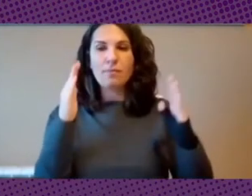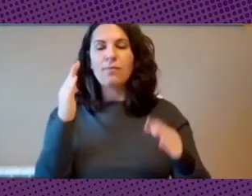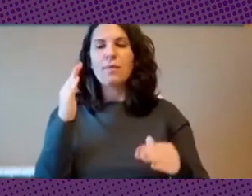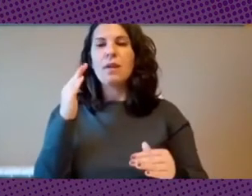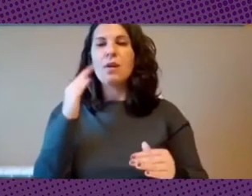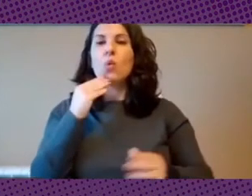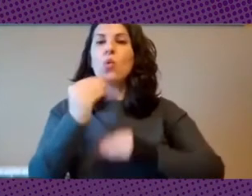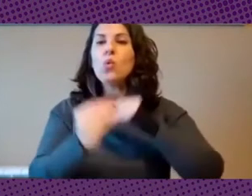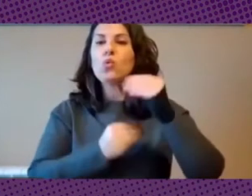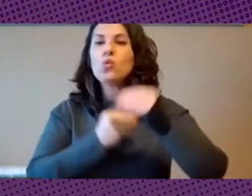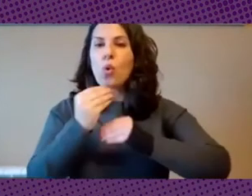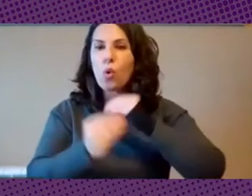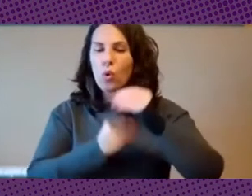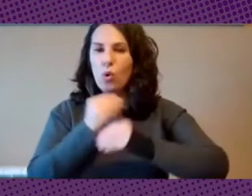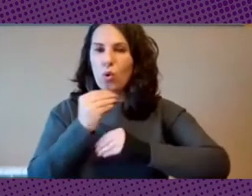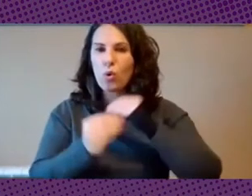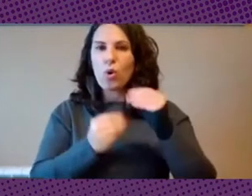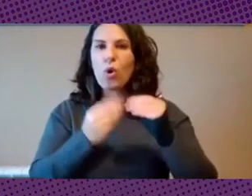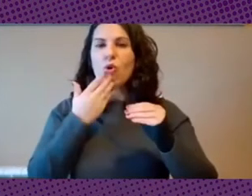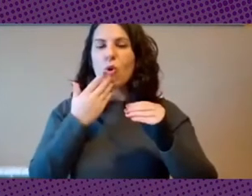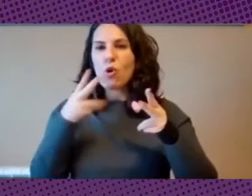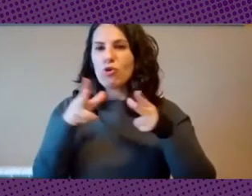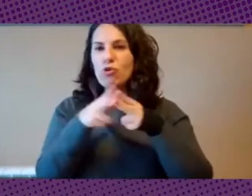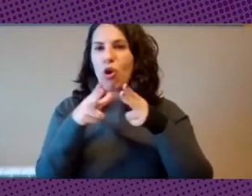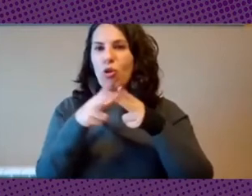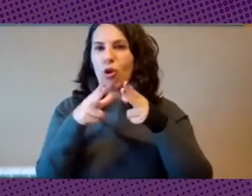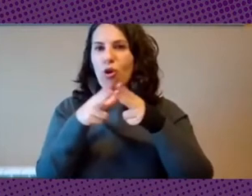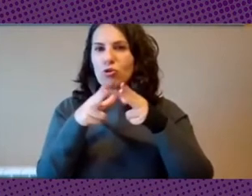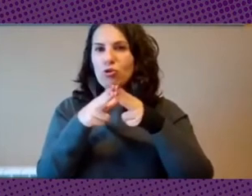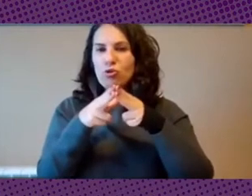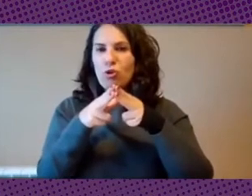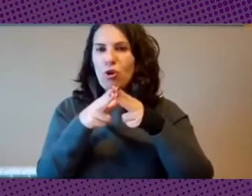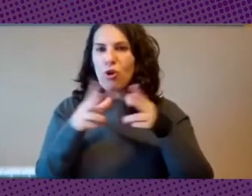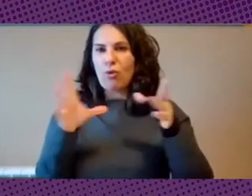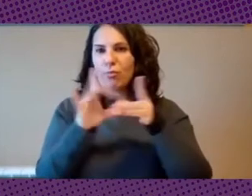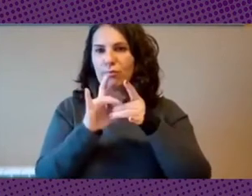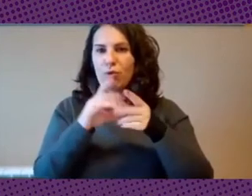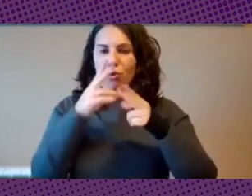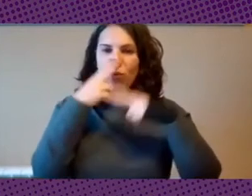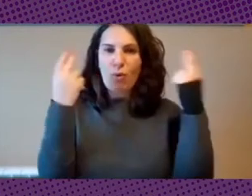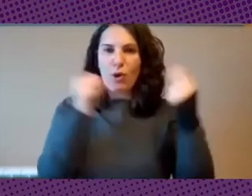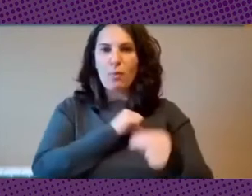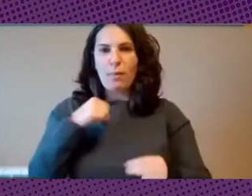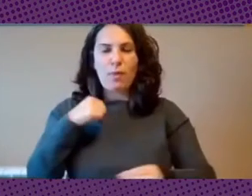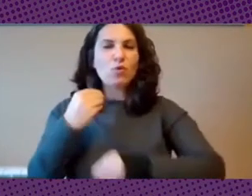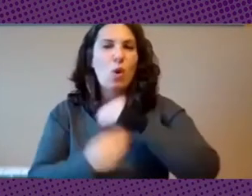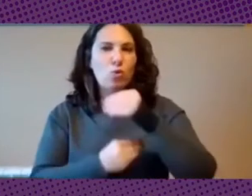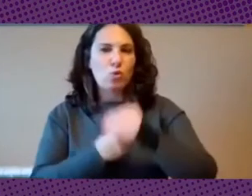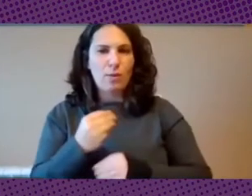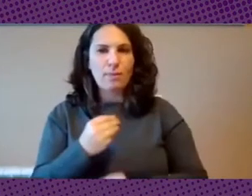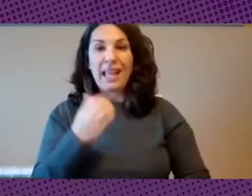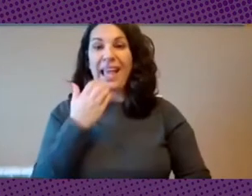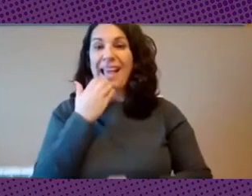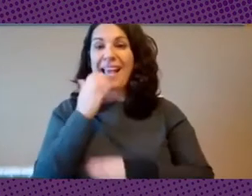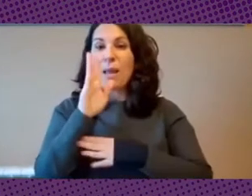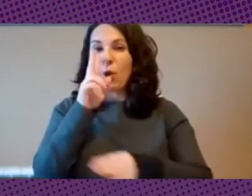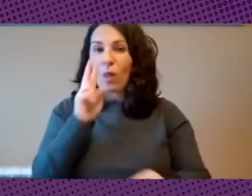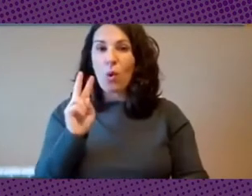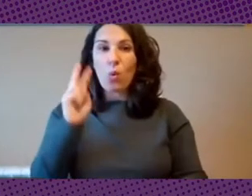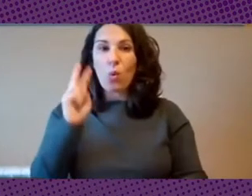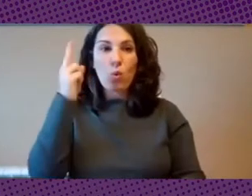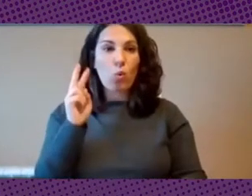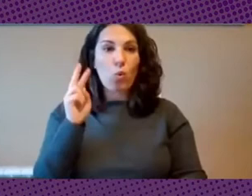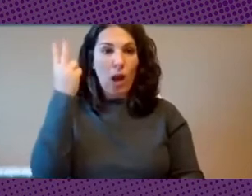And I think if we look at the example of Uruguay, we have here what would be a left wing take or a